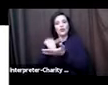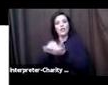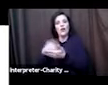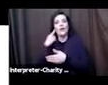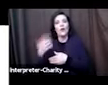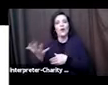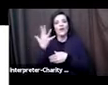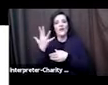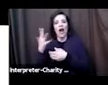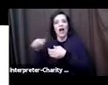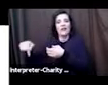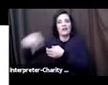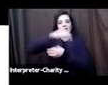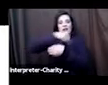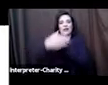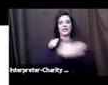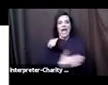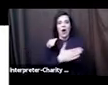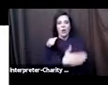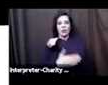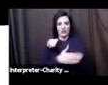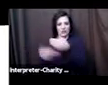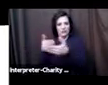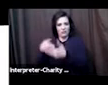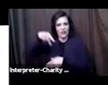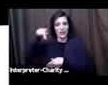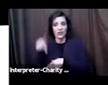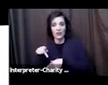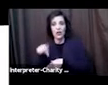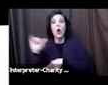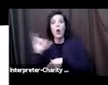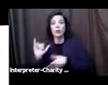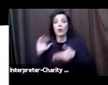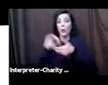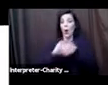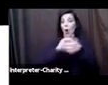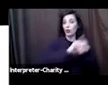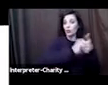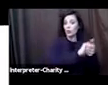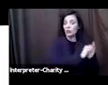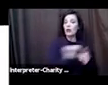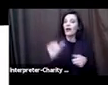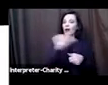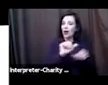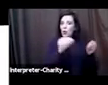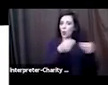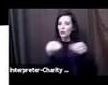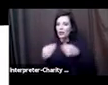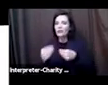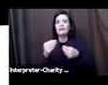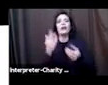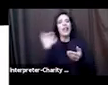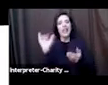here. But then we partner with other organizations that are Centers for